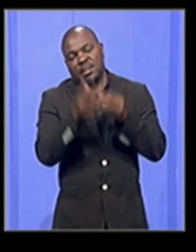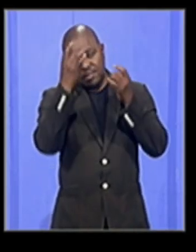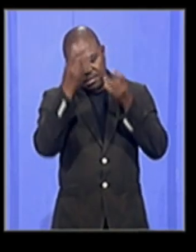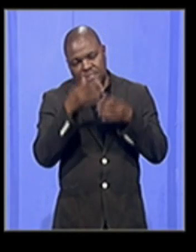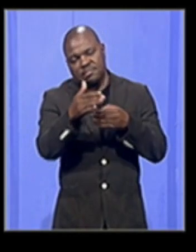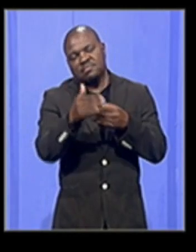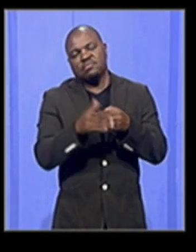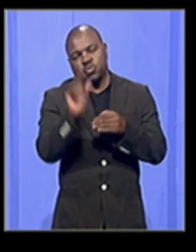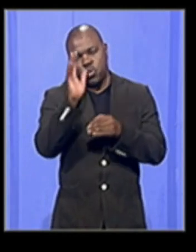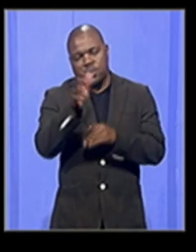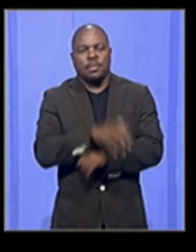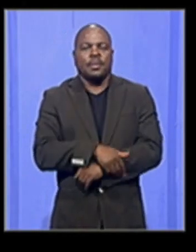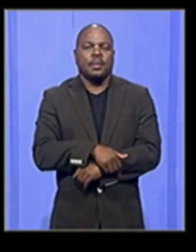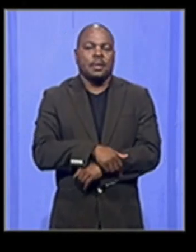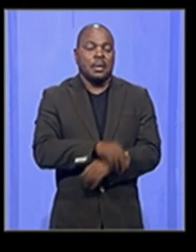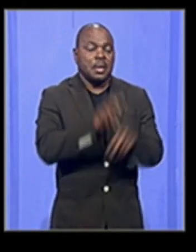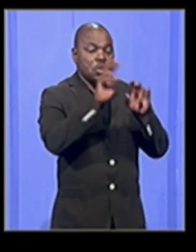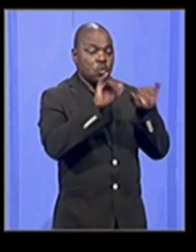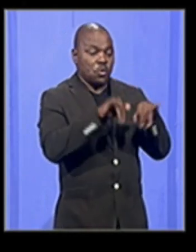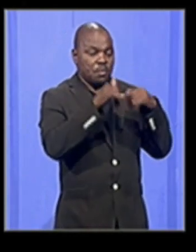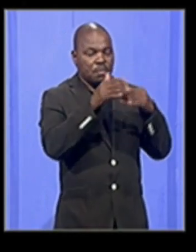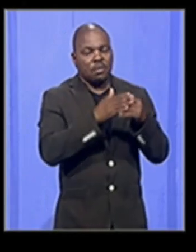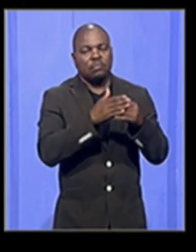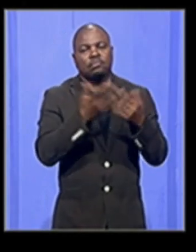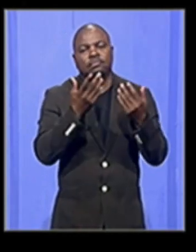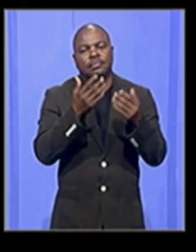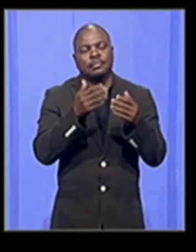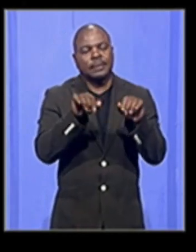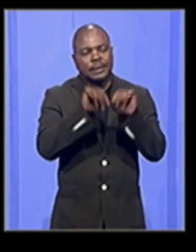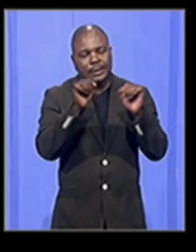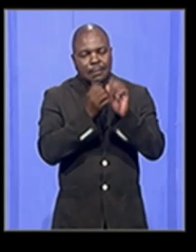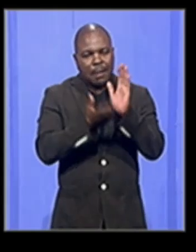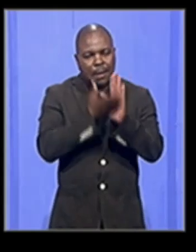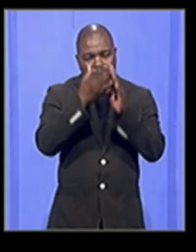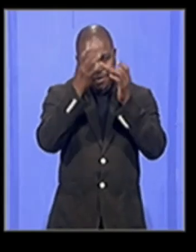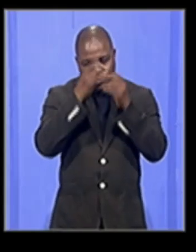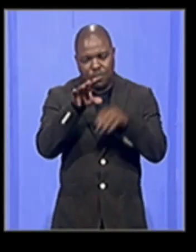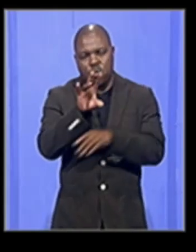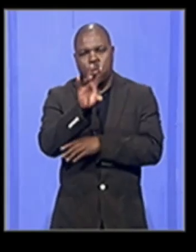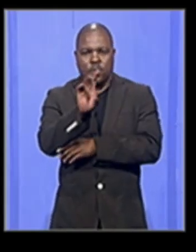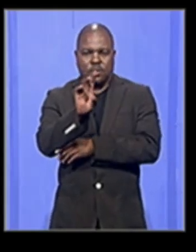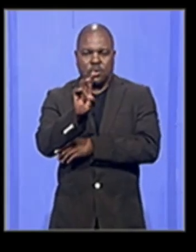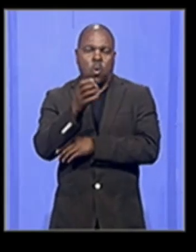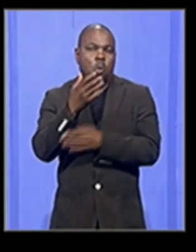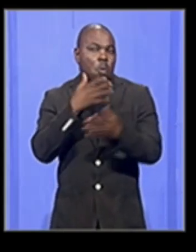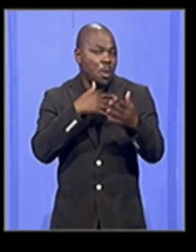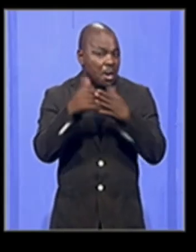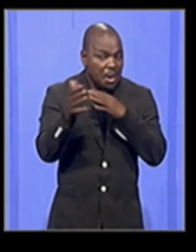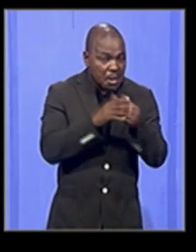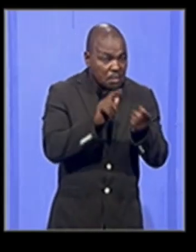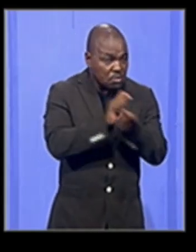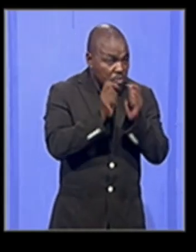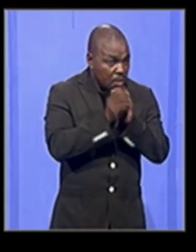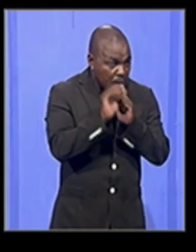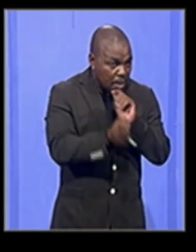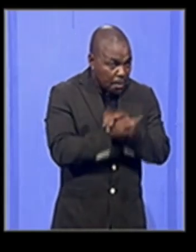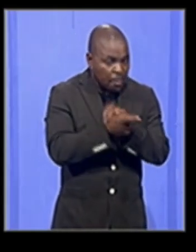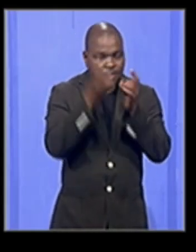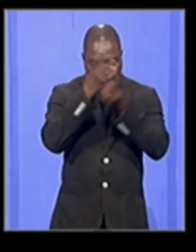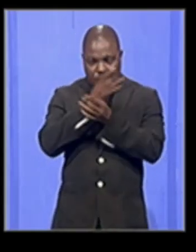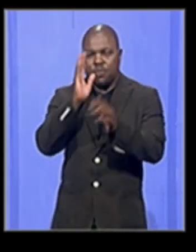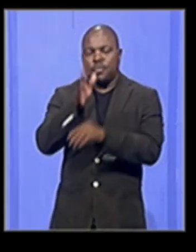notice. Eskom will provide a system update on Wednesday or communicate any significant changes should they